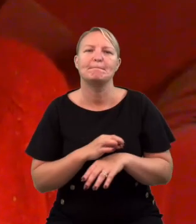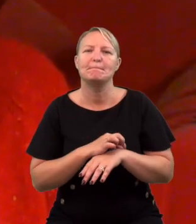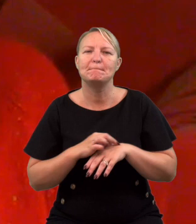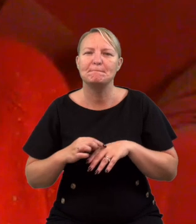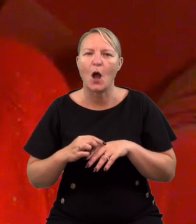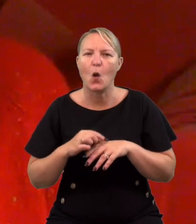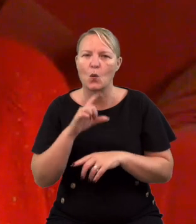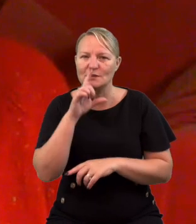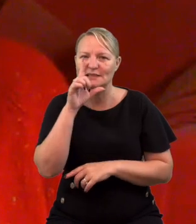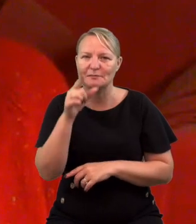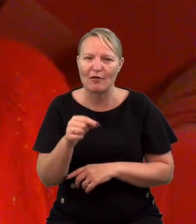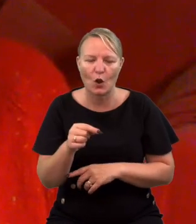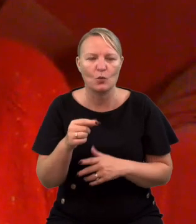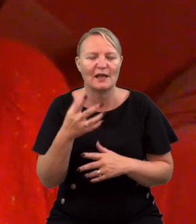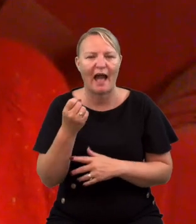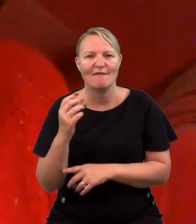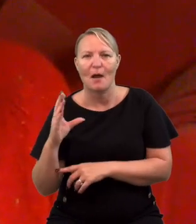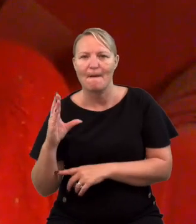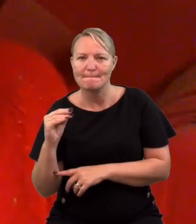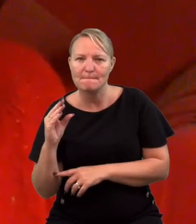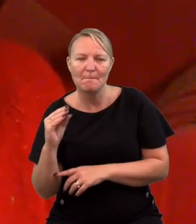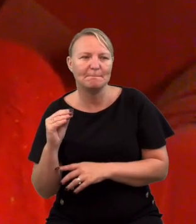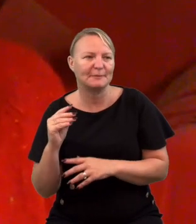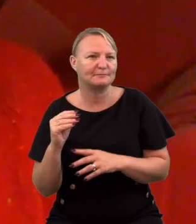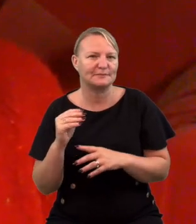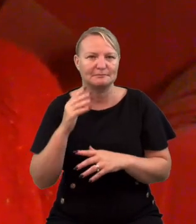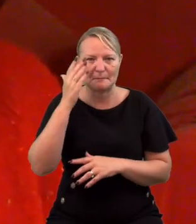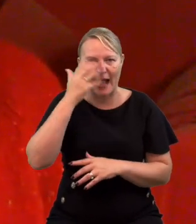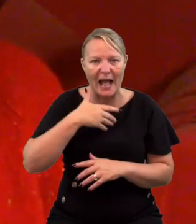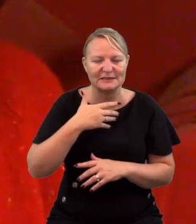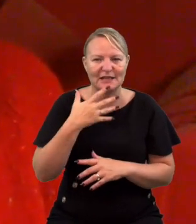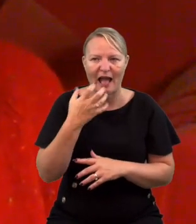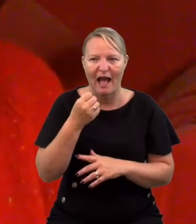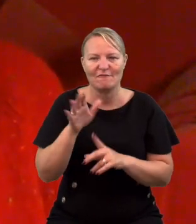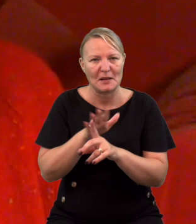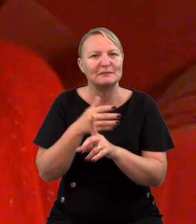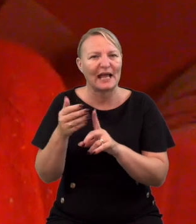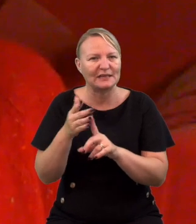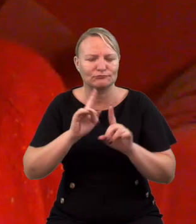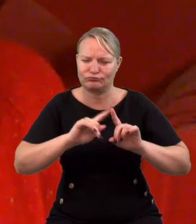In the Bone Sparrow, there are puppets and masks that are manipulated in lots of different